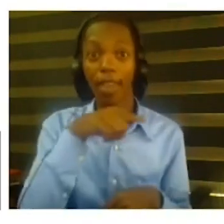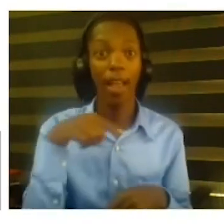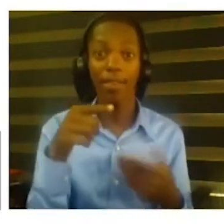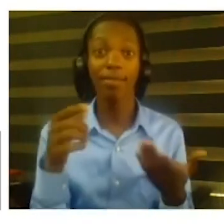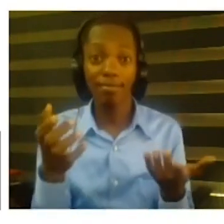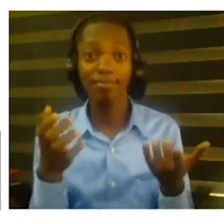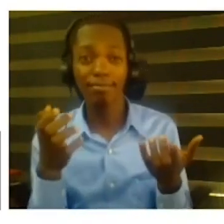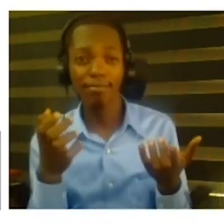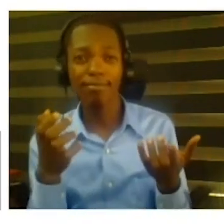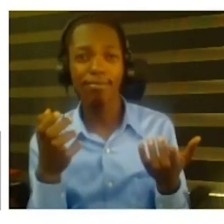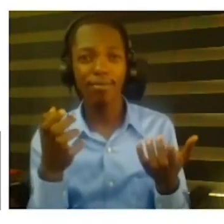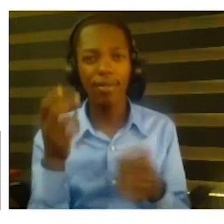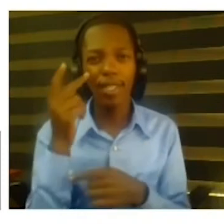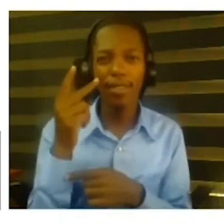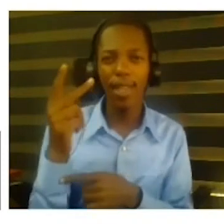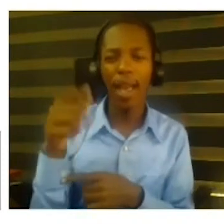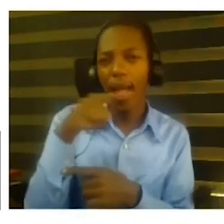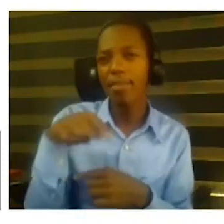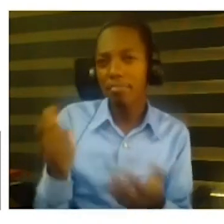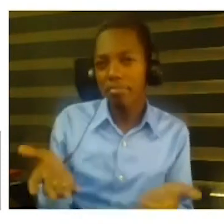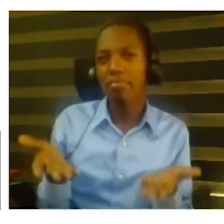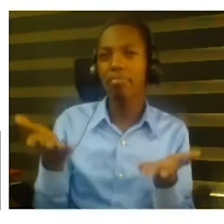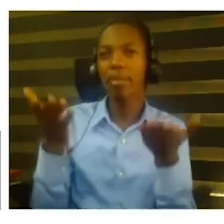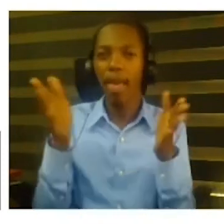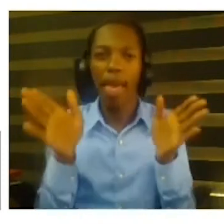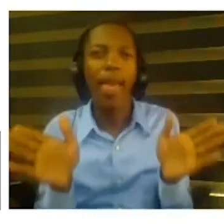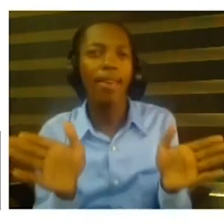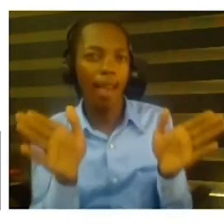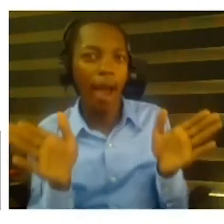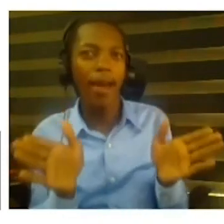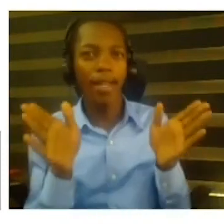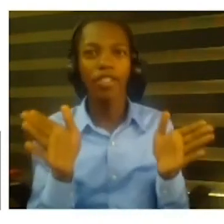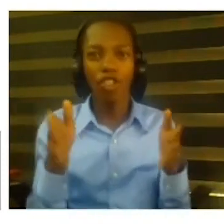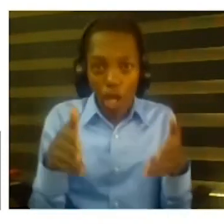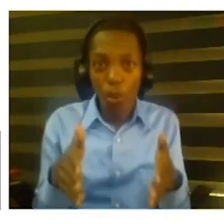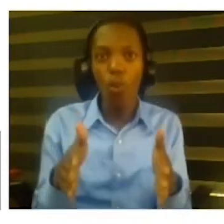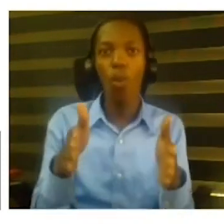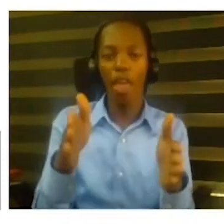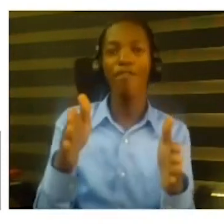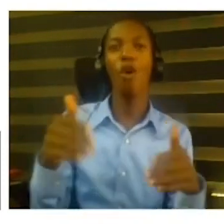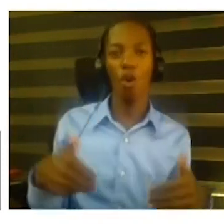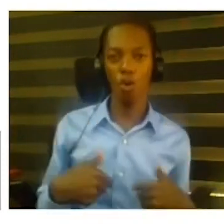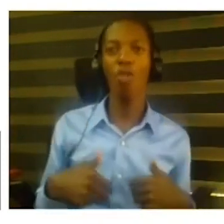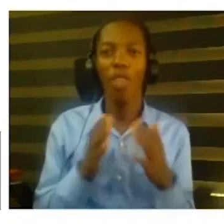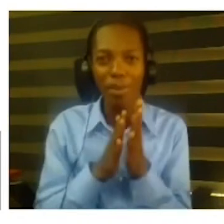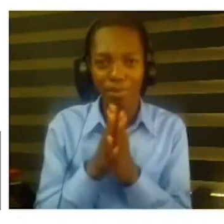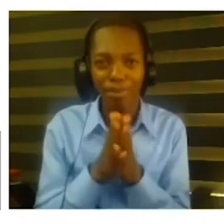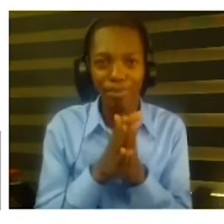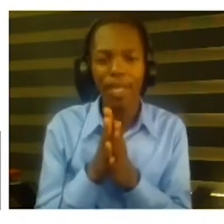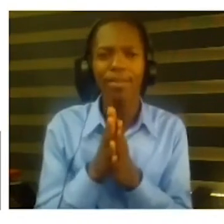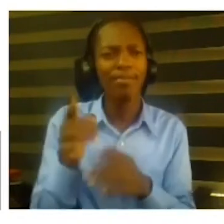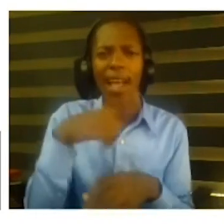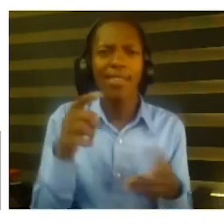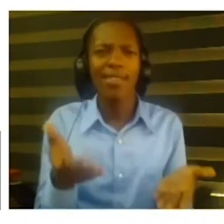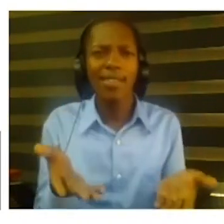ponder how we can support and encourage and pave the way for our ambitious youth. How do we support people